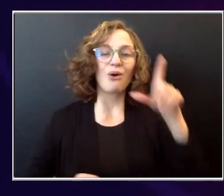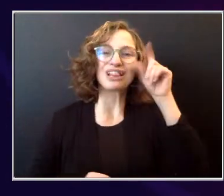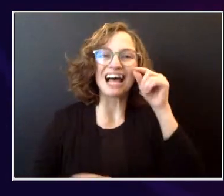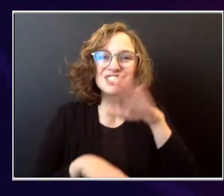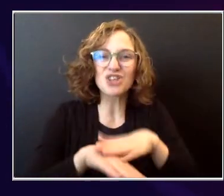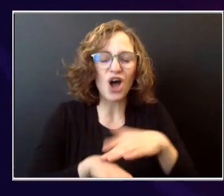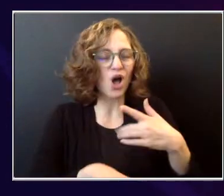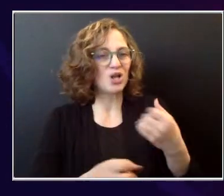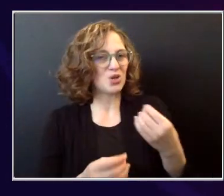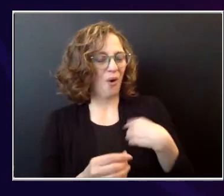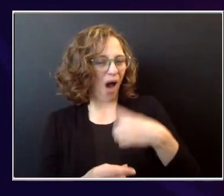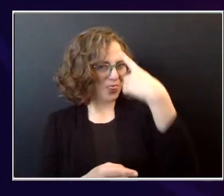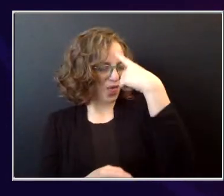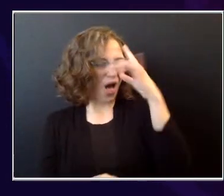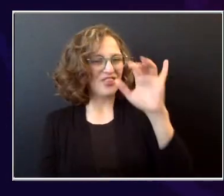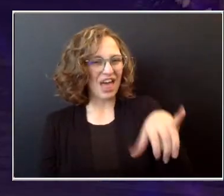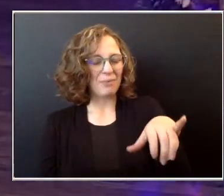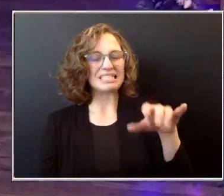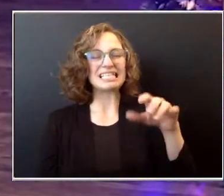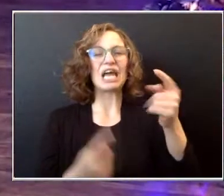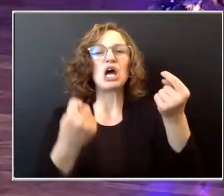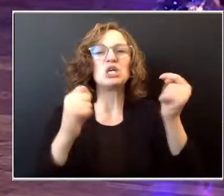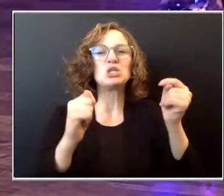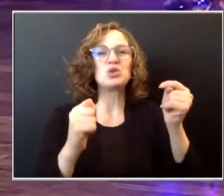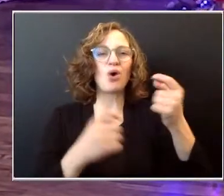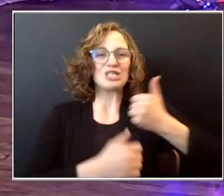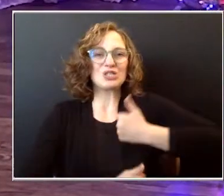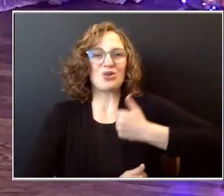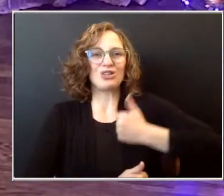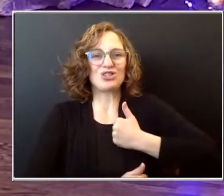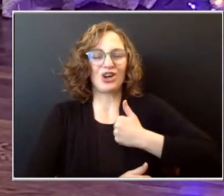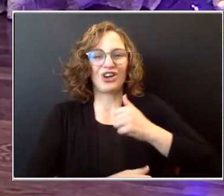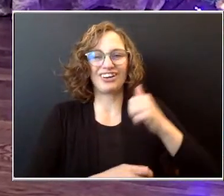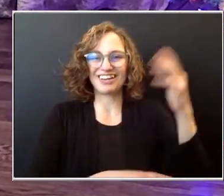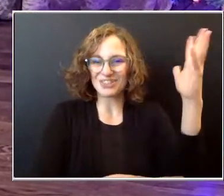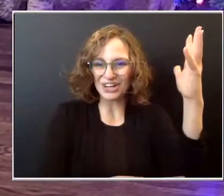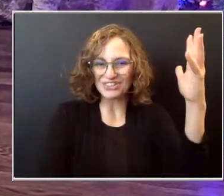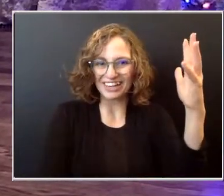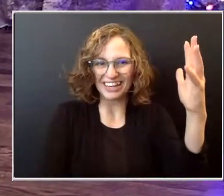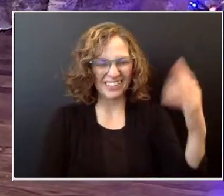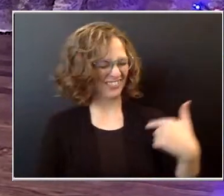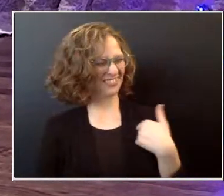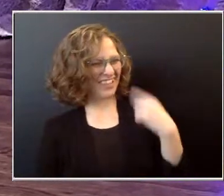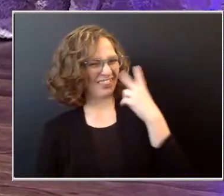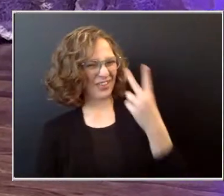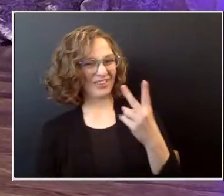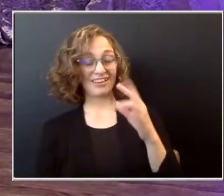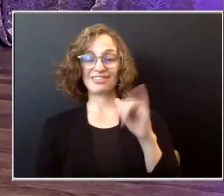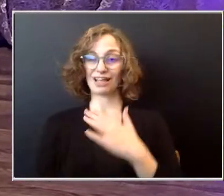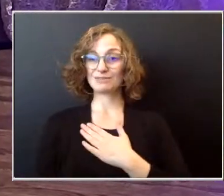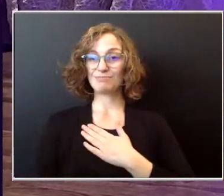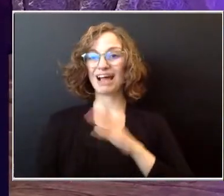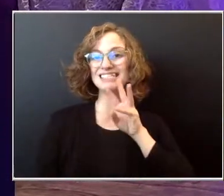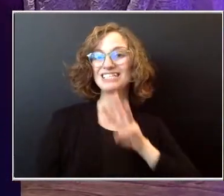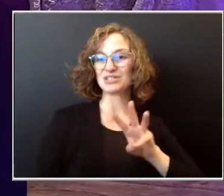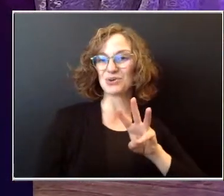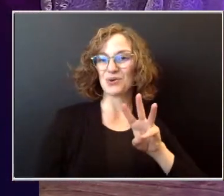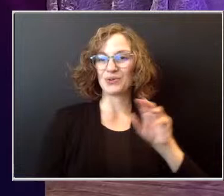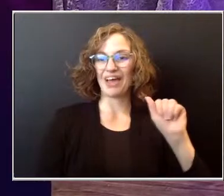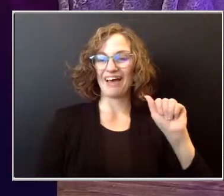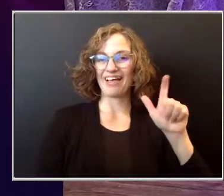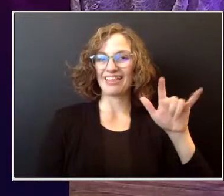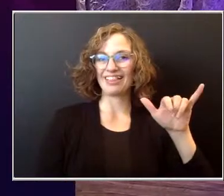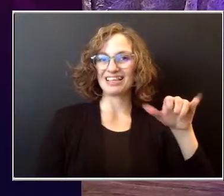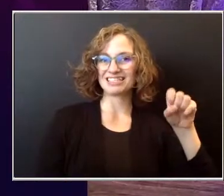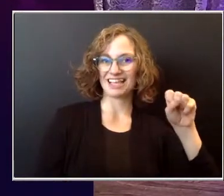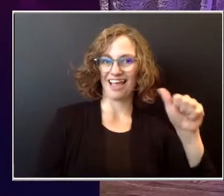soldier underneath a tree. What am I looking at here? Yeah, that's actually my 6-year-old, Alyssa, who my wife